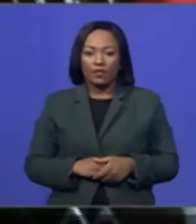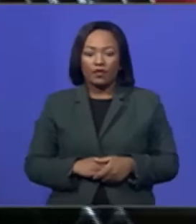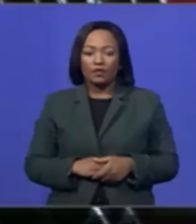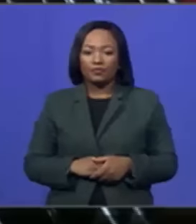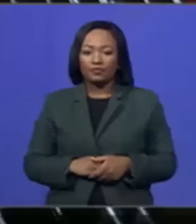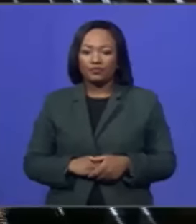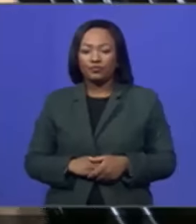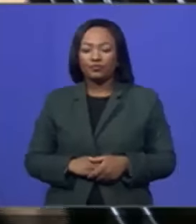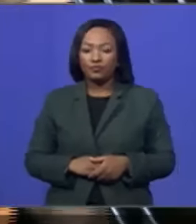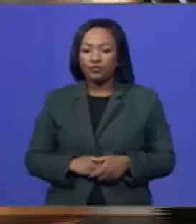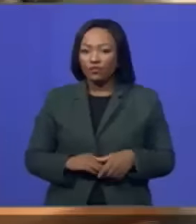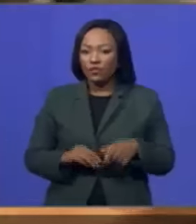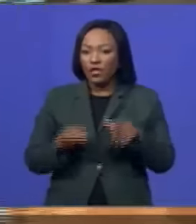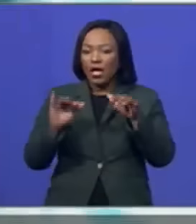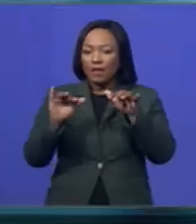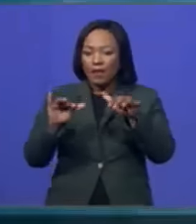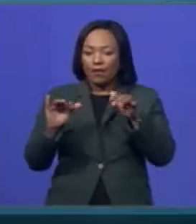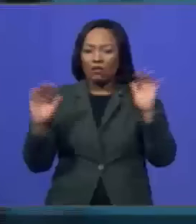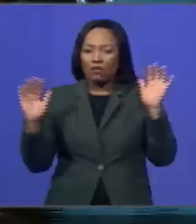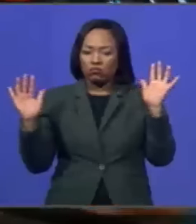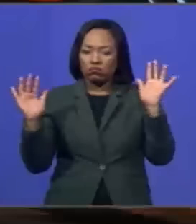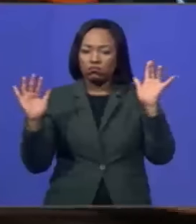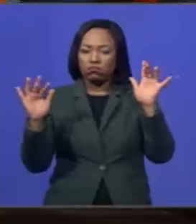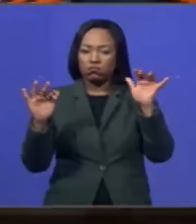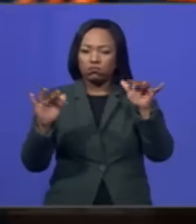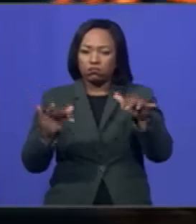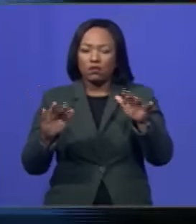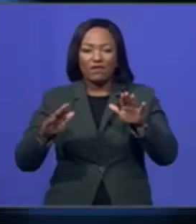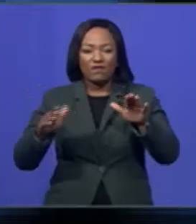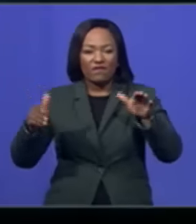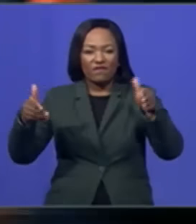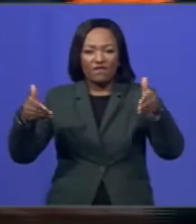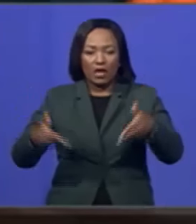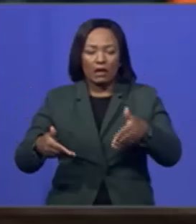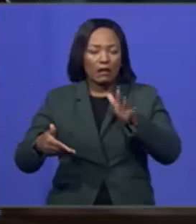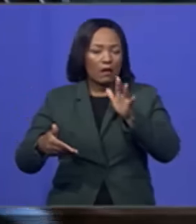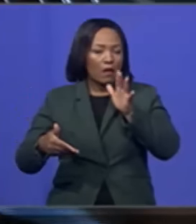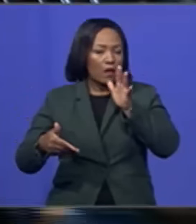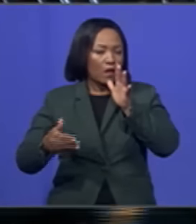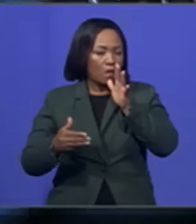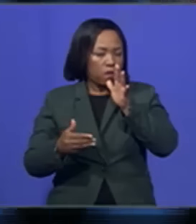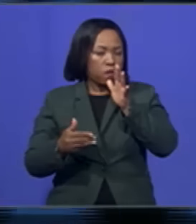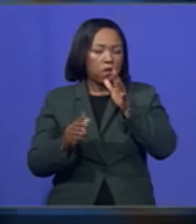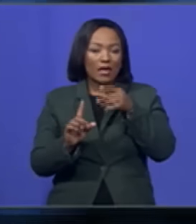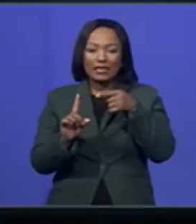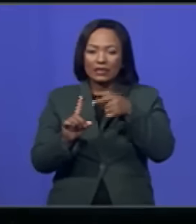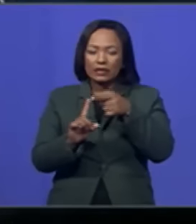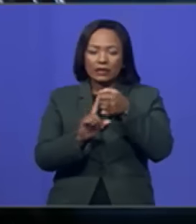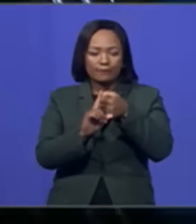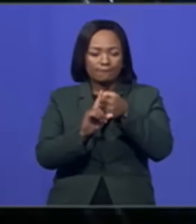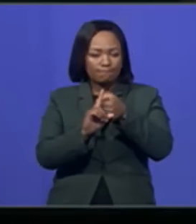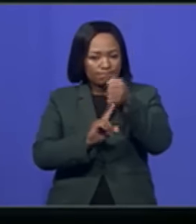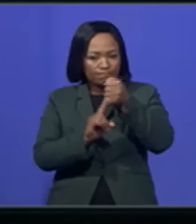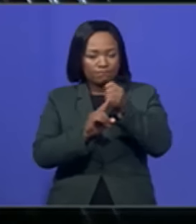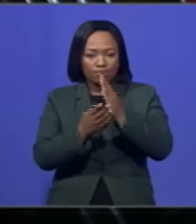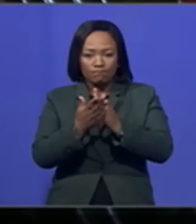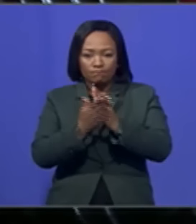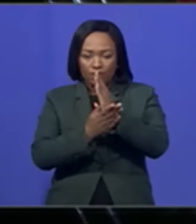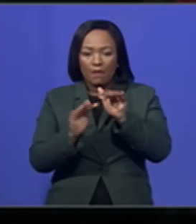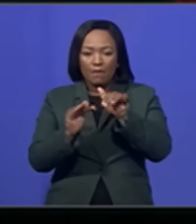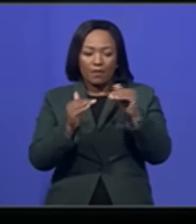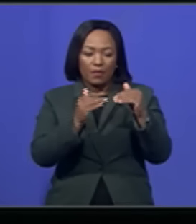Batho ba ne ba tsenetse tirelo phitlho ya ga Mokoena Letsie ka bontsi. Mogaratlhela ditshwanelo tsa loago yono o ne a lwela gore baagi ba agelwe